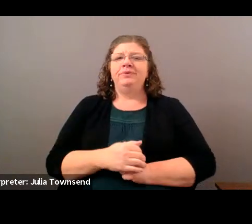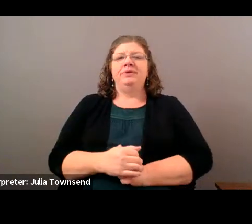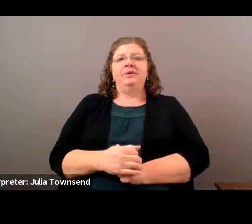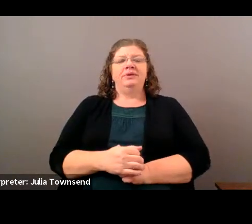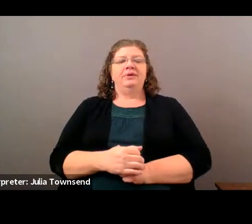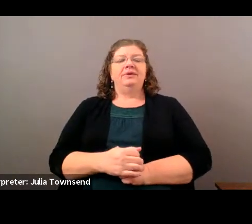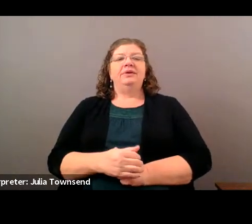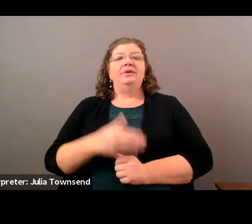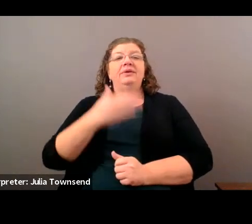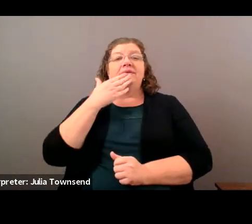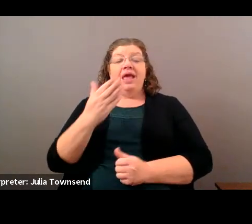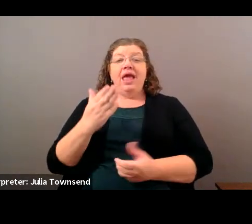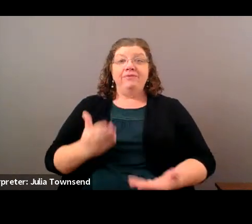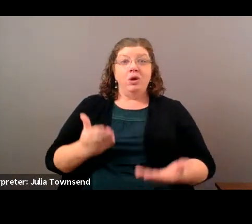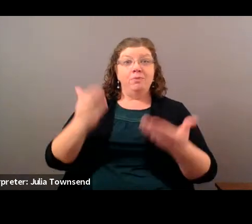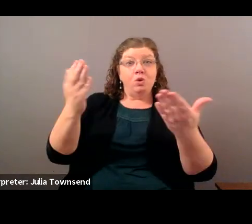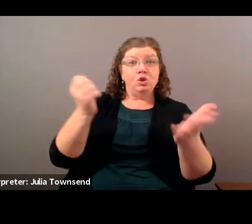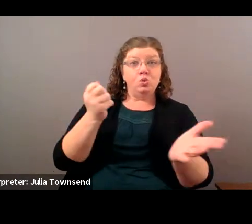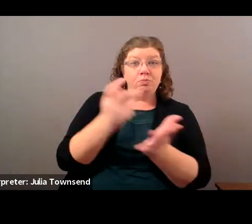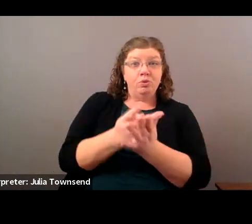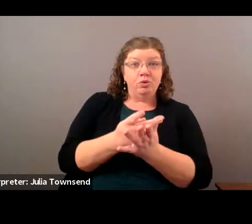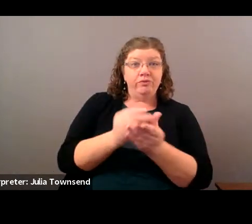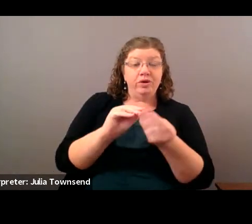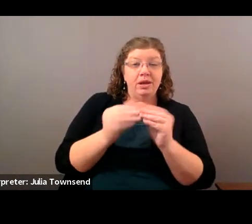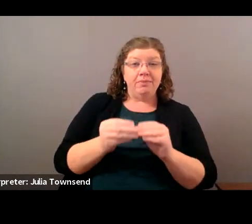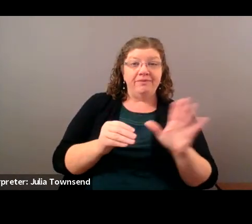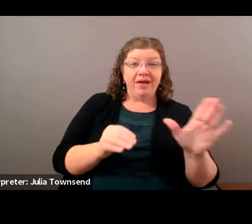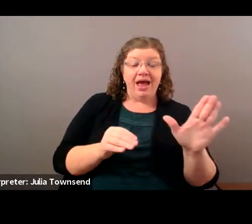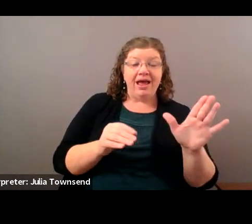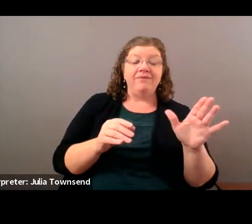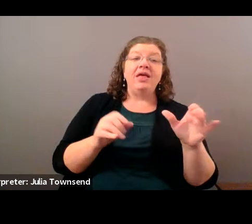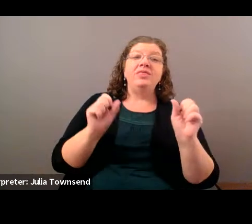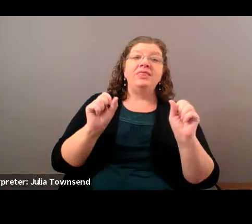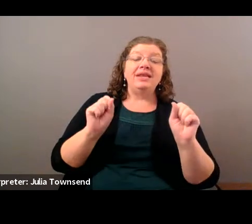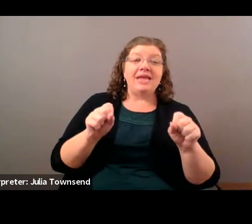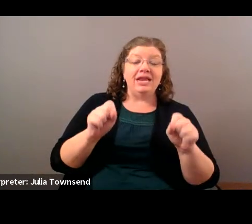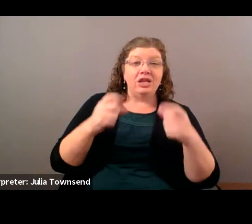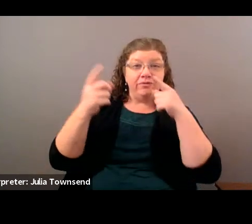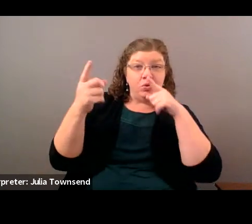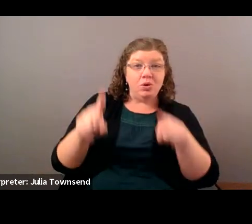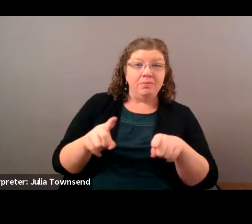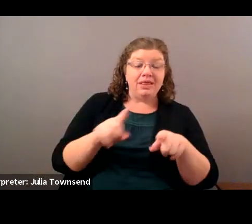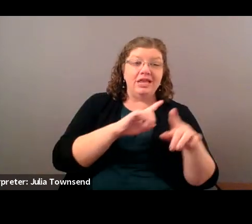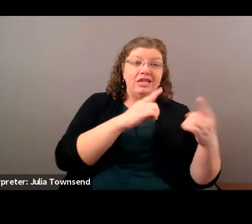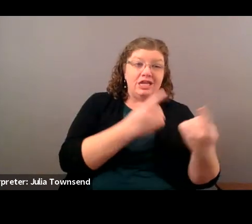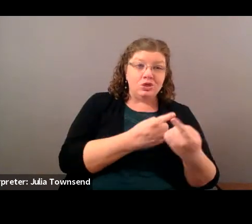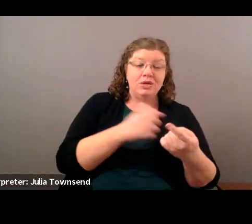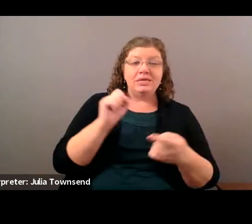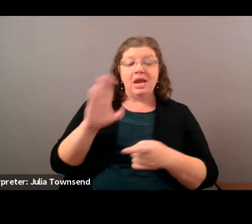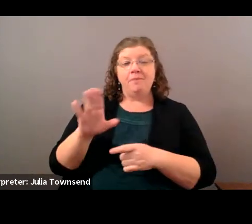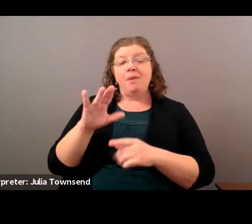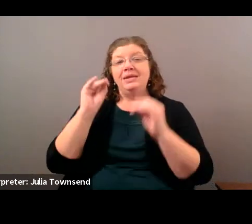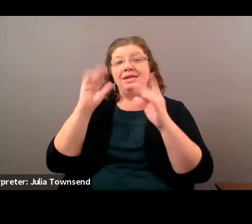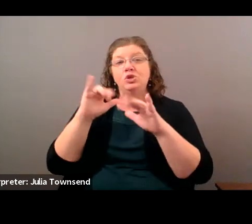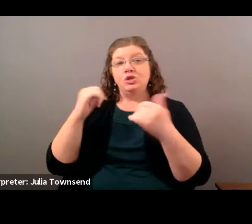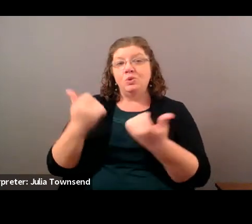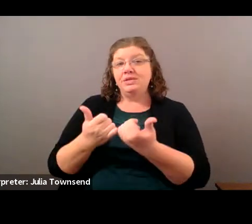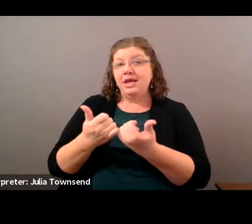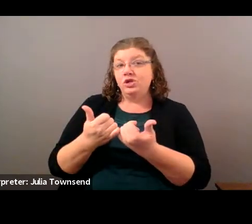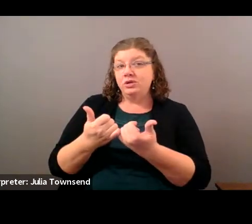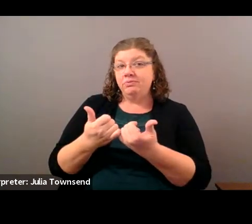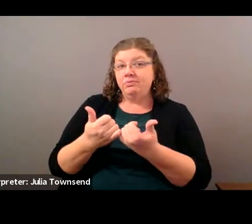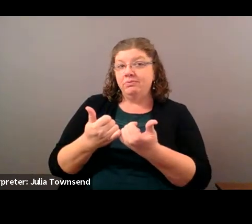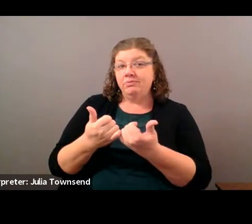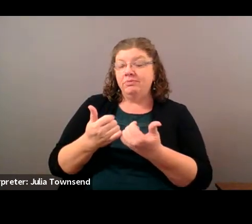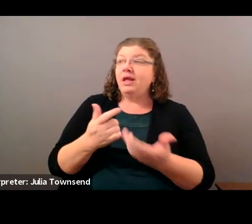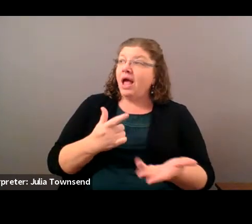Thank you. May I have a motion to approve item number 5, the tentative agreement between the district and Santa Barbara Teachers Association? So